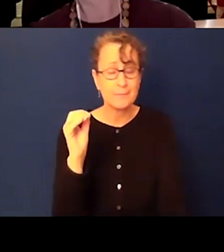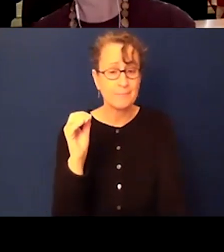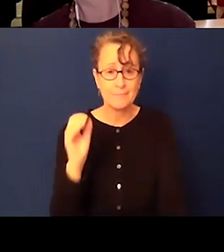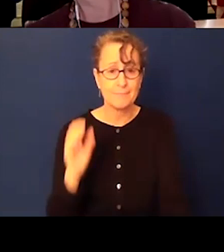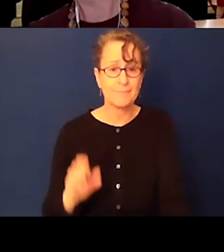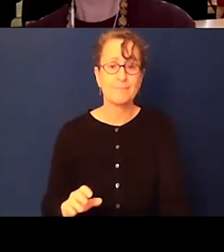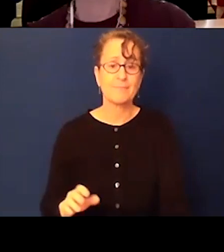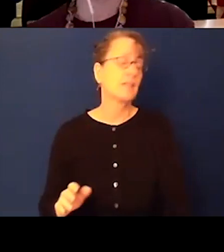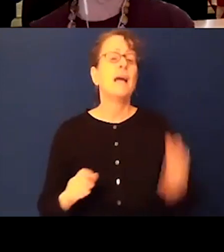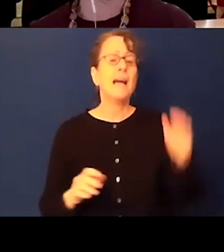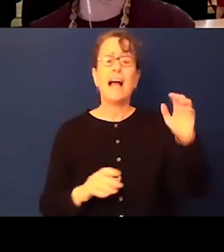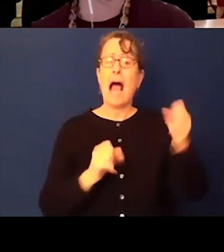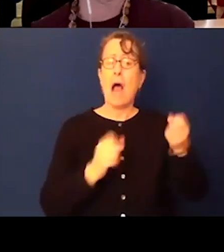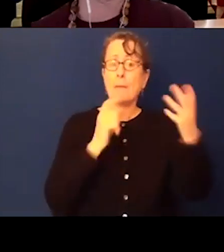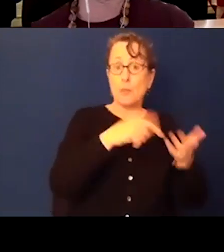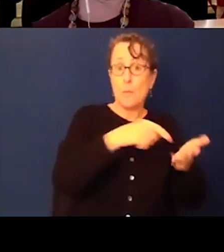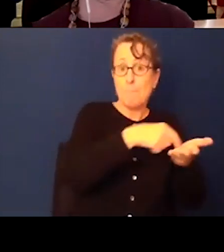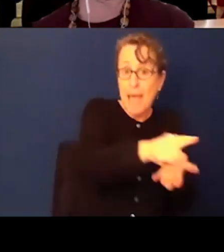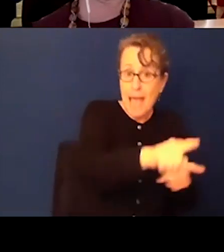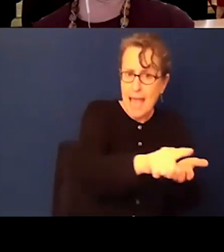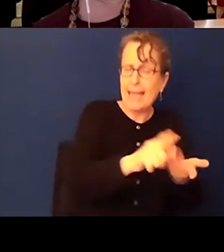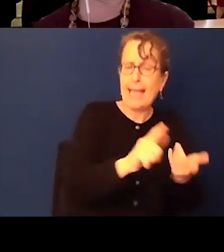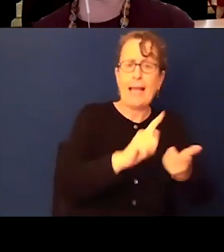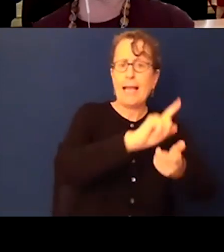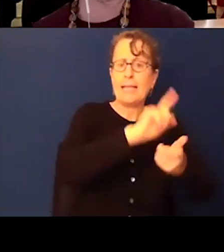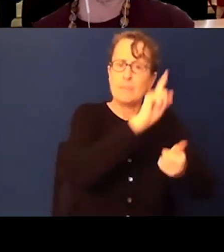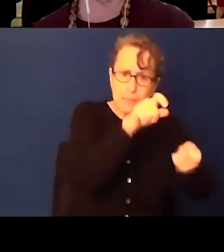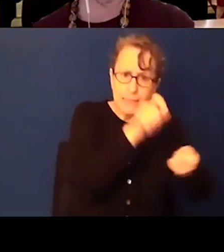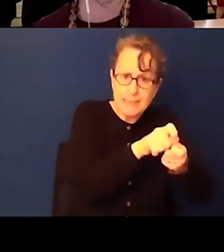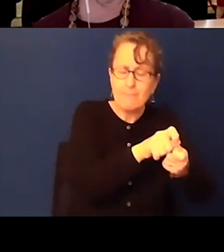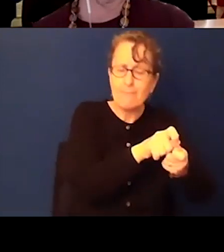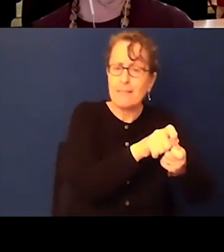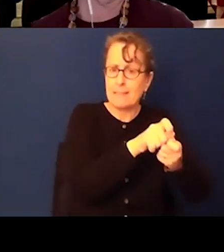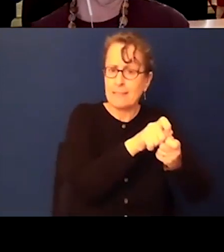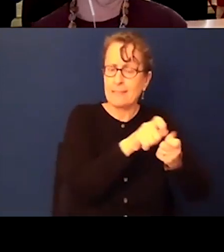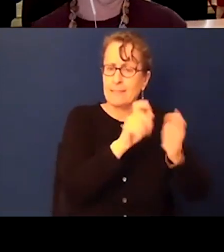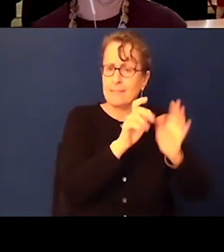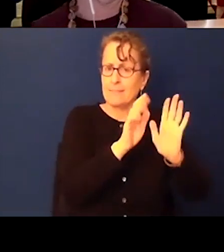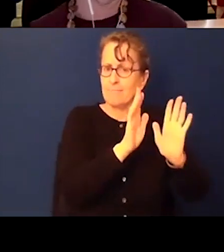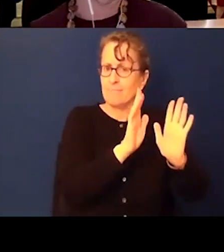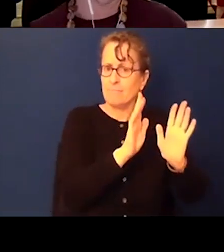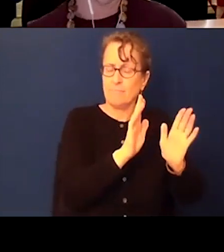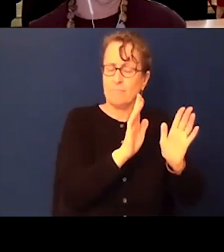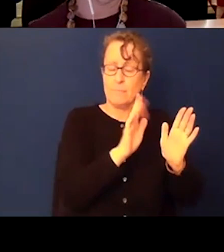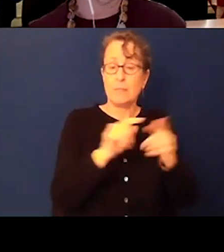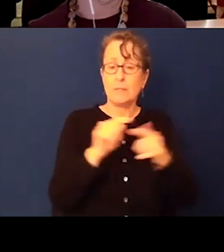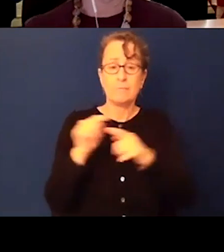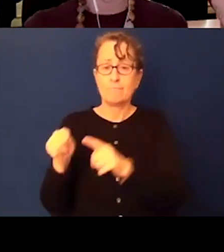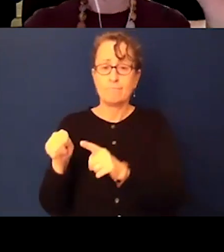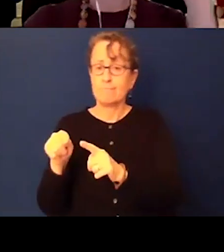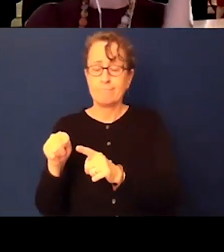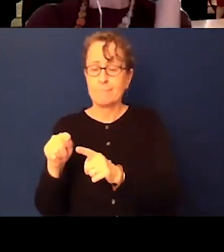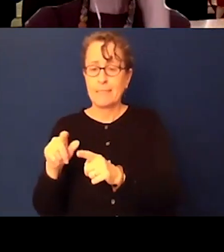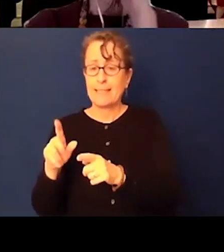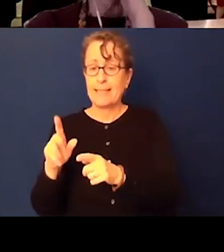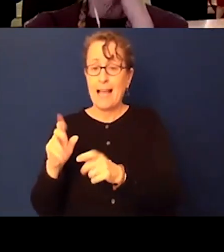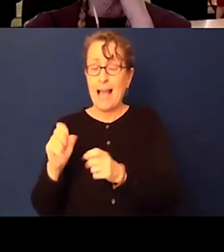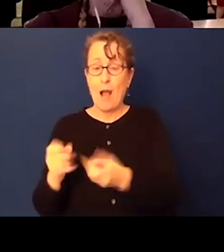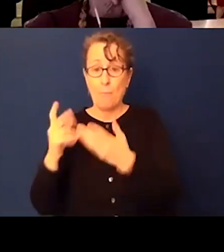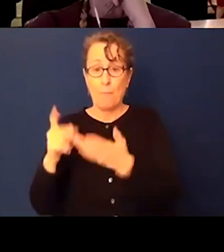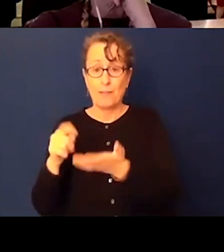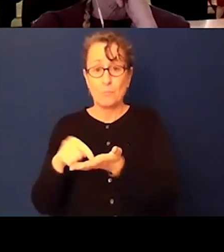of the stipends, which are very specific, so it's a known cost to the town, and didn't speak to